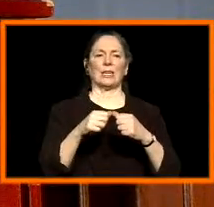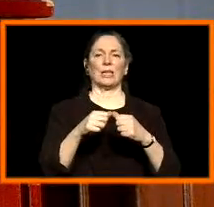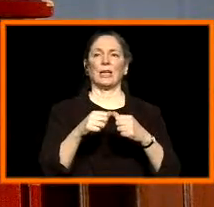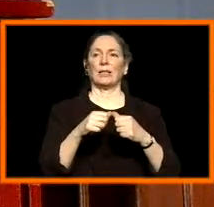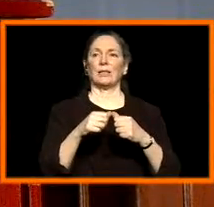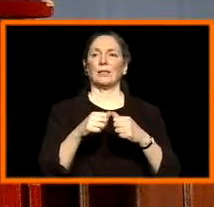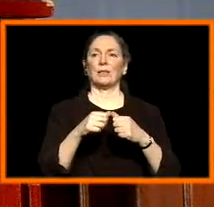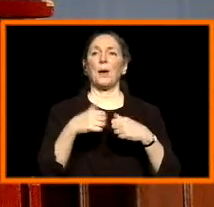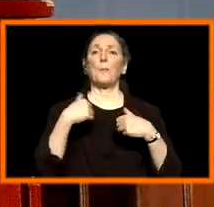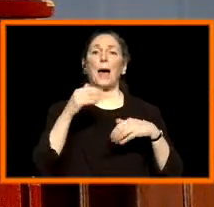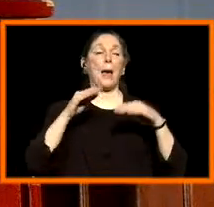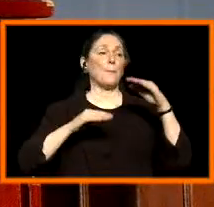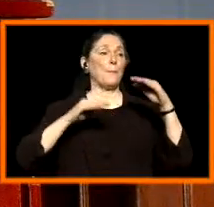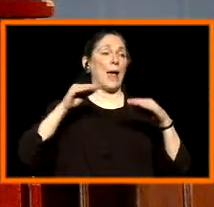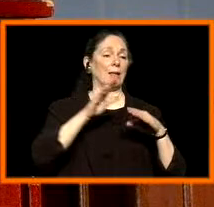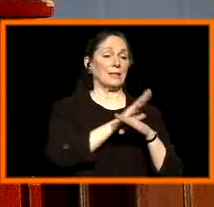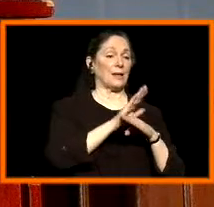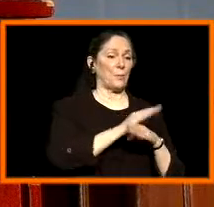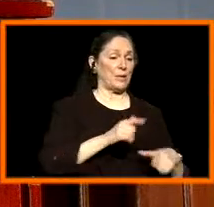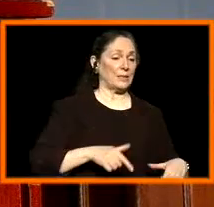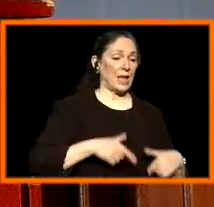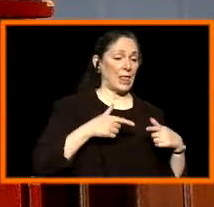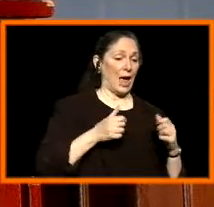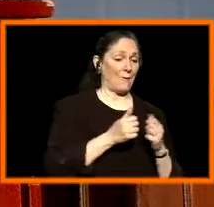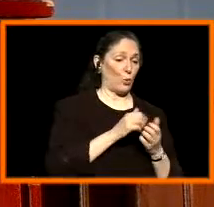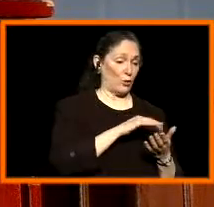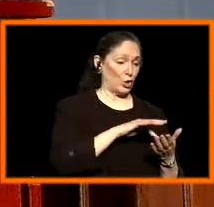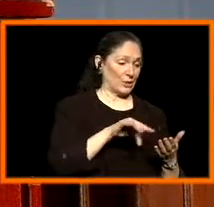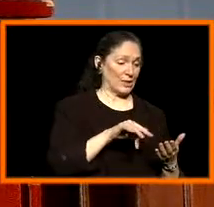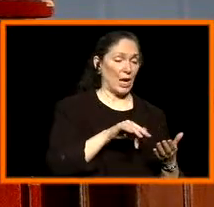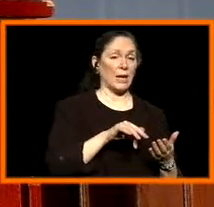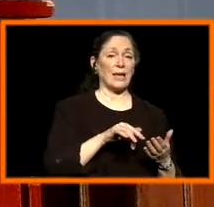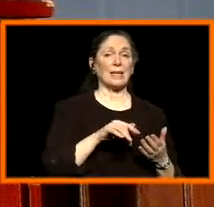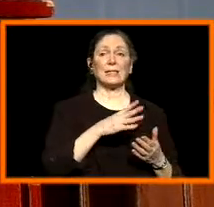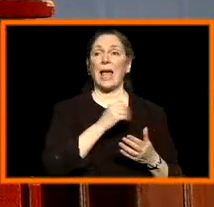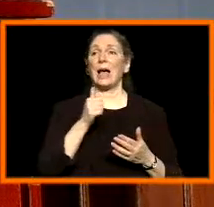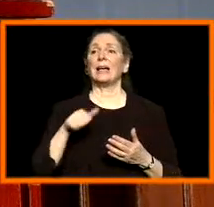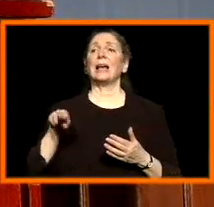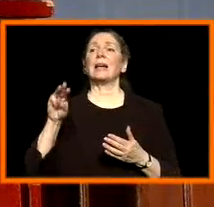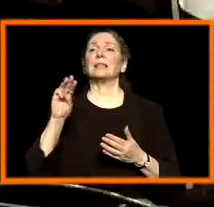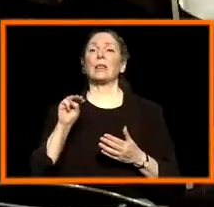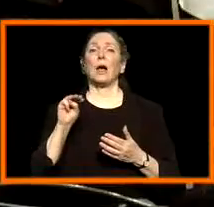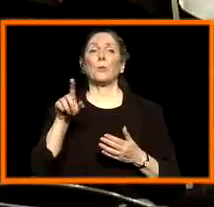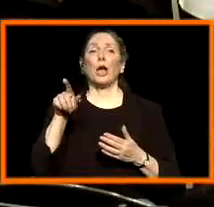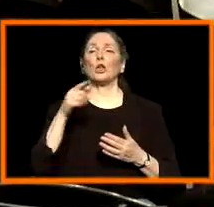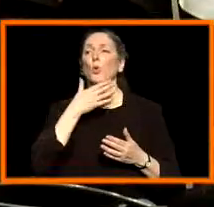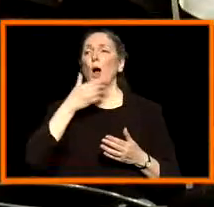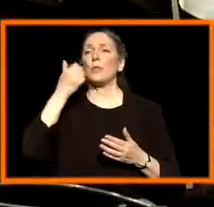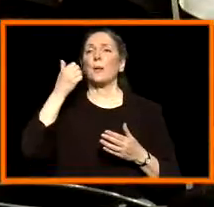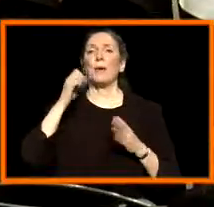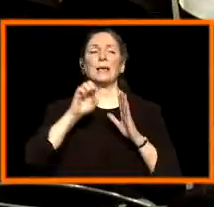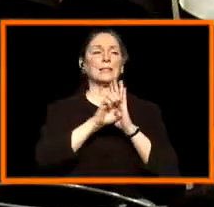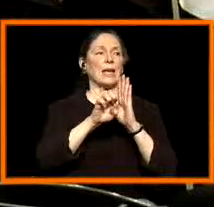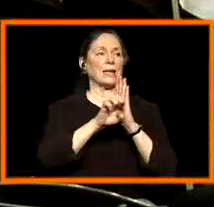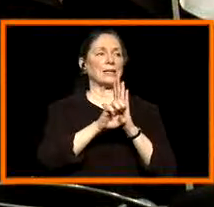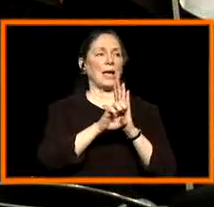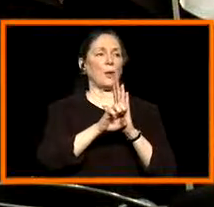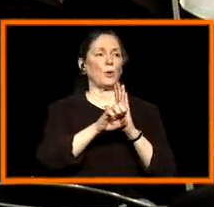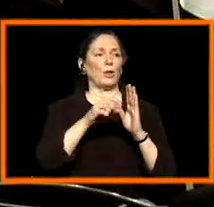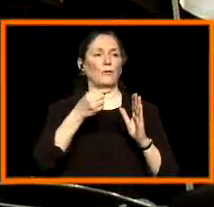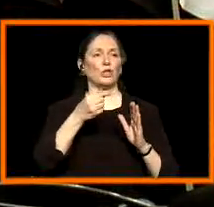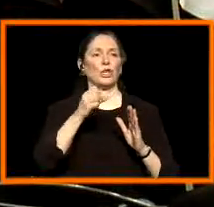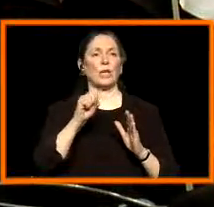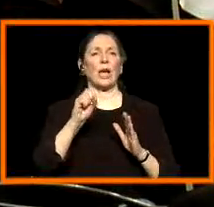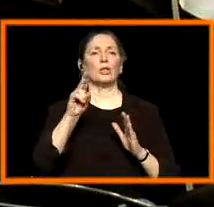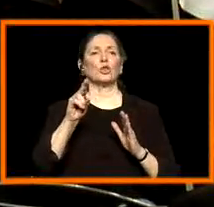by balancing your busy lives with your studies. As alumni, you are the best example of